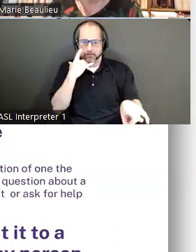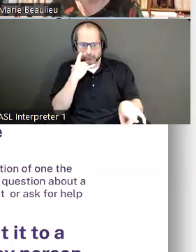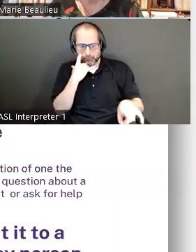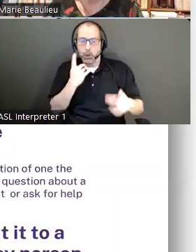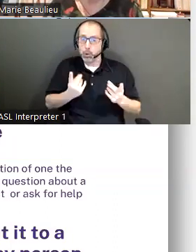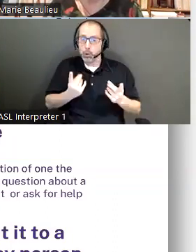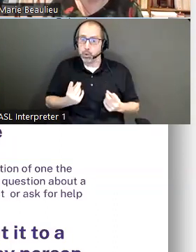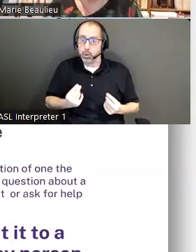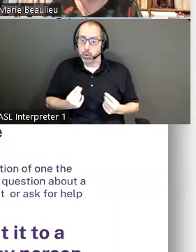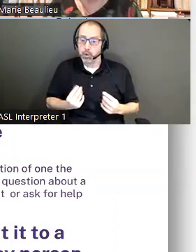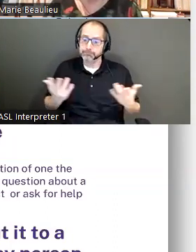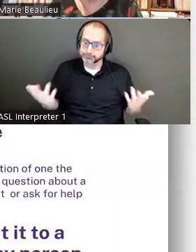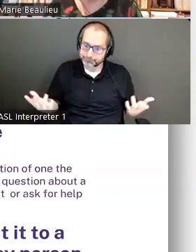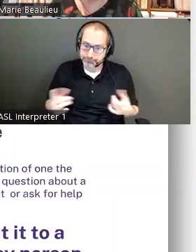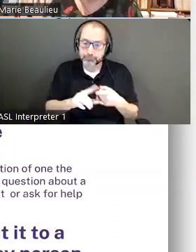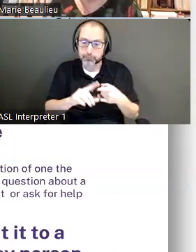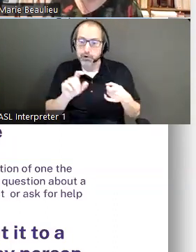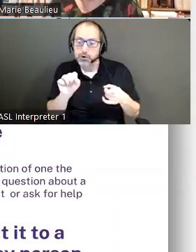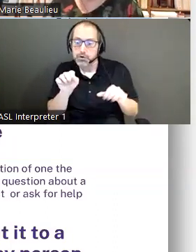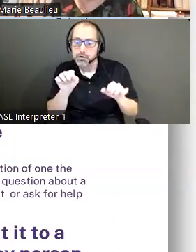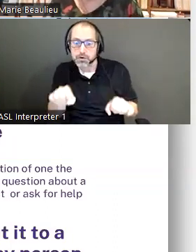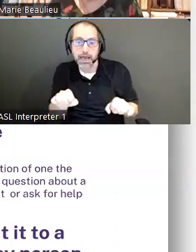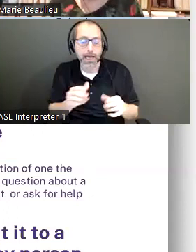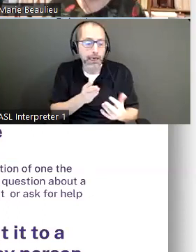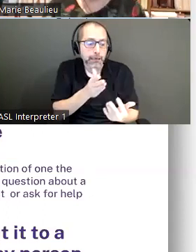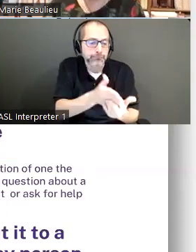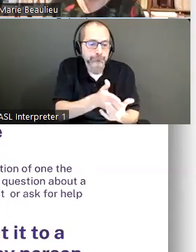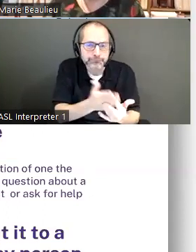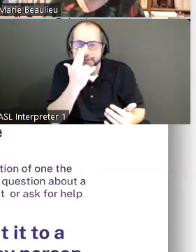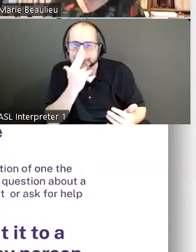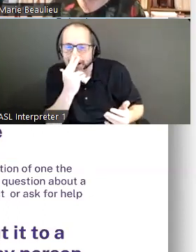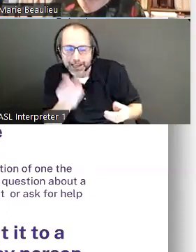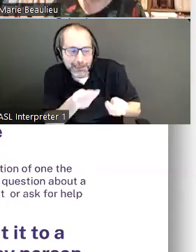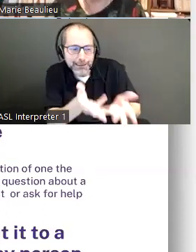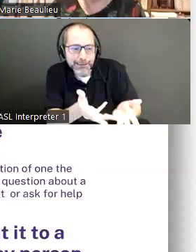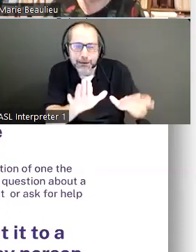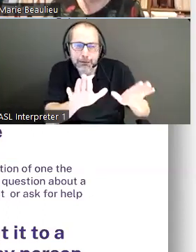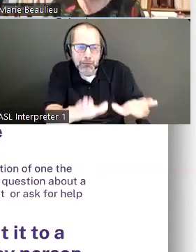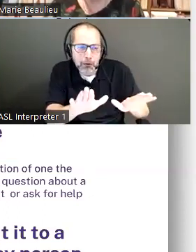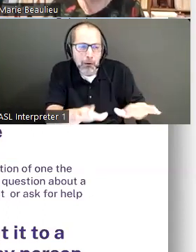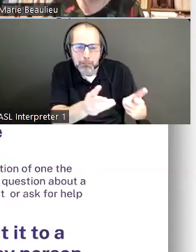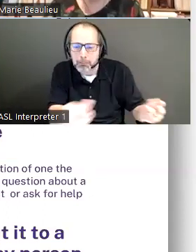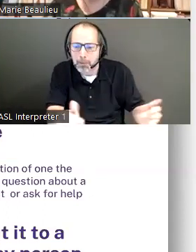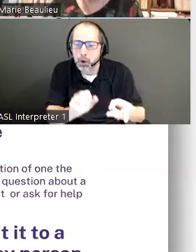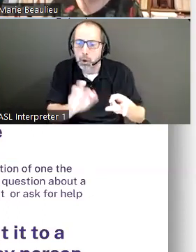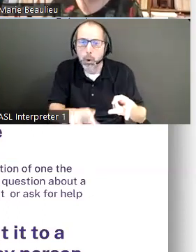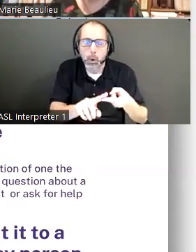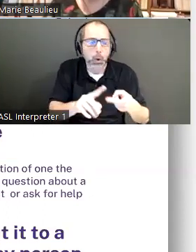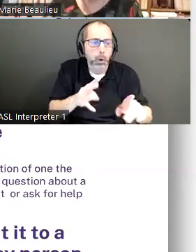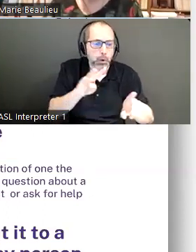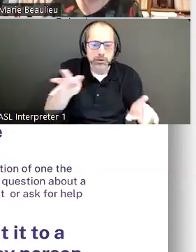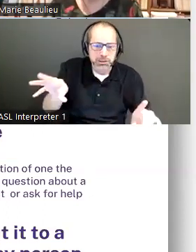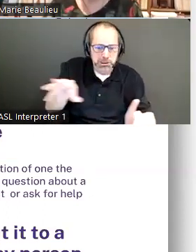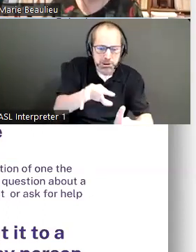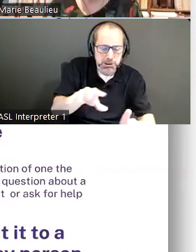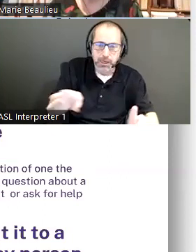can diffuse by using humor, you can divert the attention on one of the 2 persons involved,